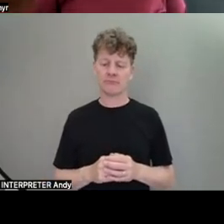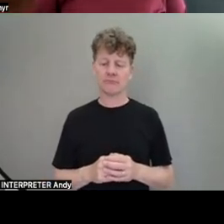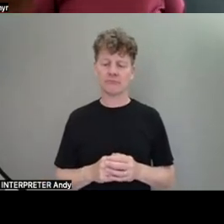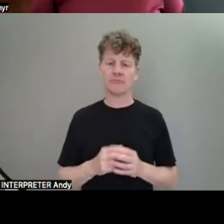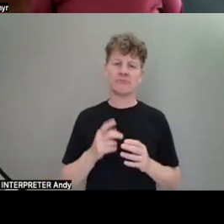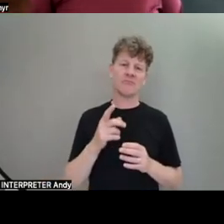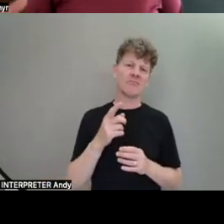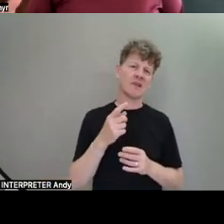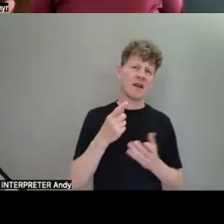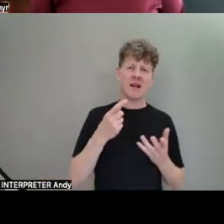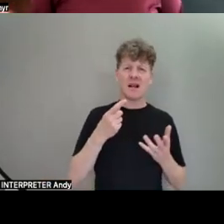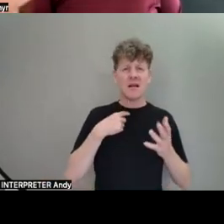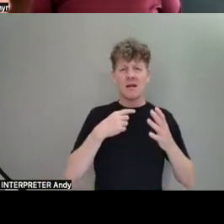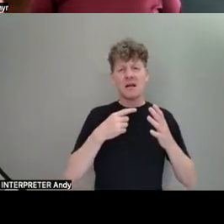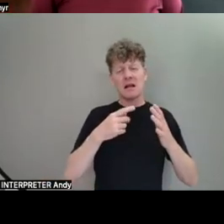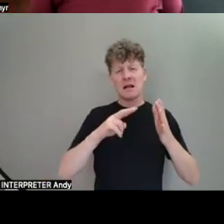semantic